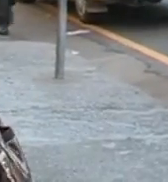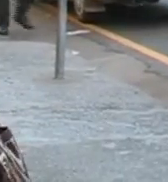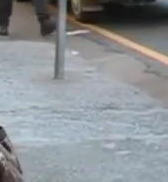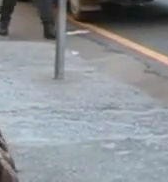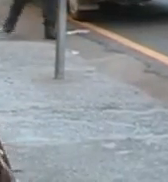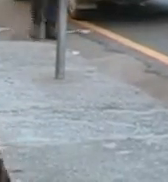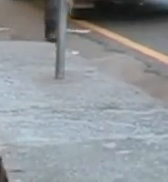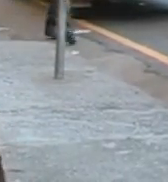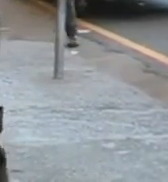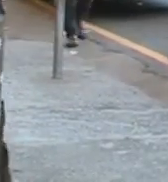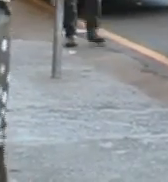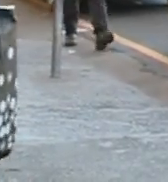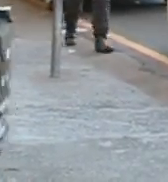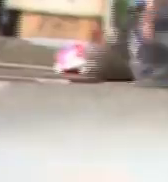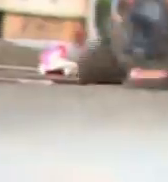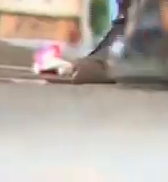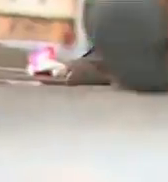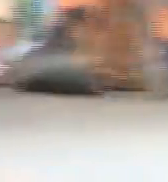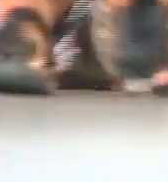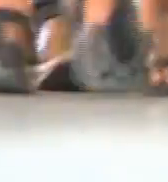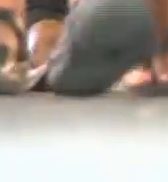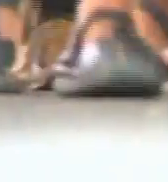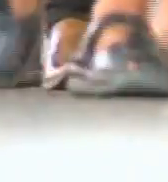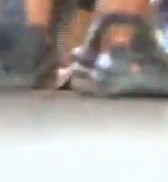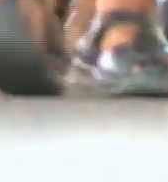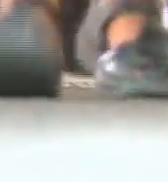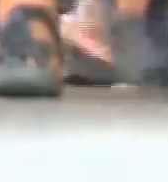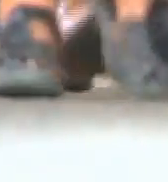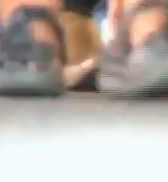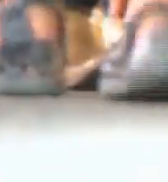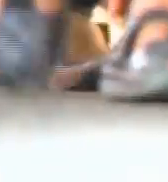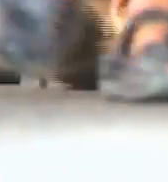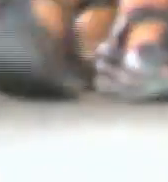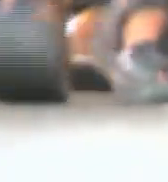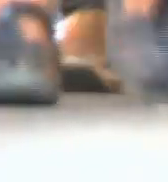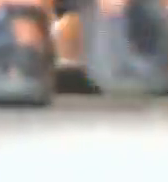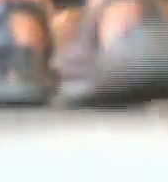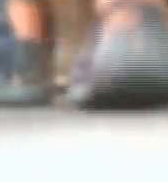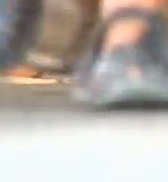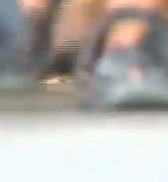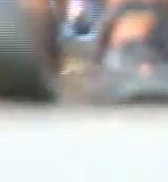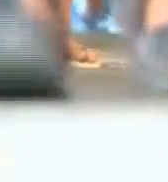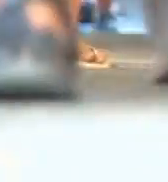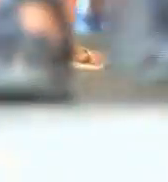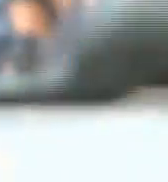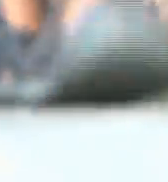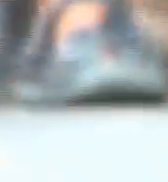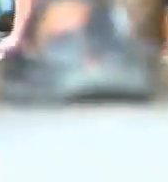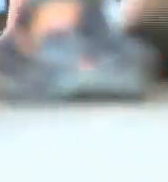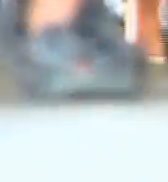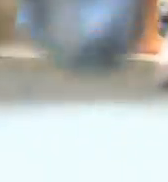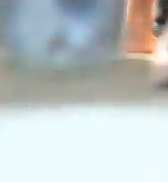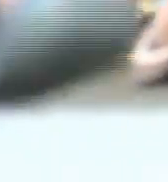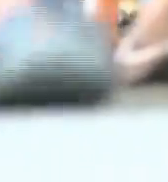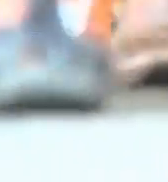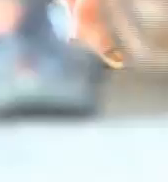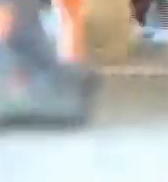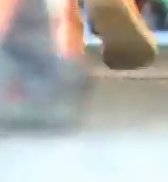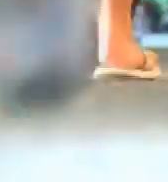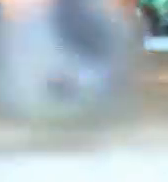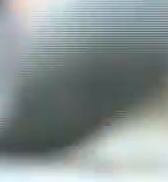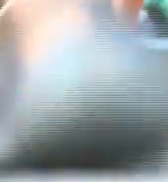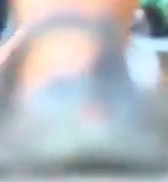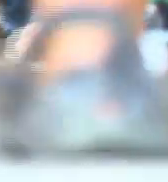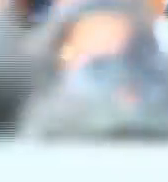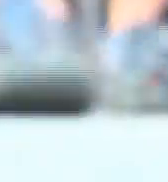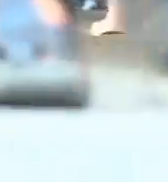Praveen Bala, who was the Bar Town Councillor for 16 years, from 1993 to 2009. And in this